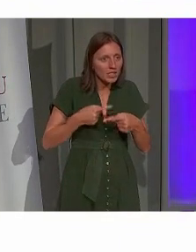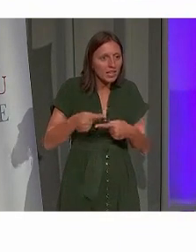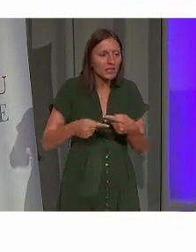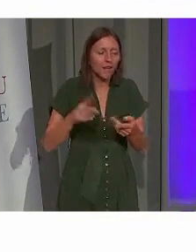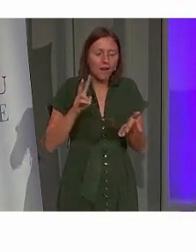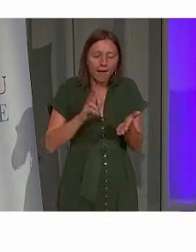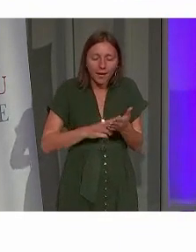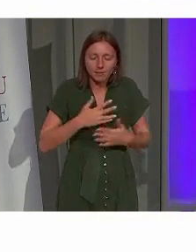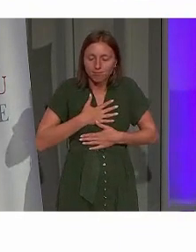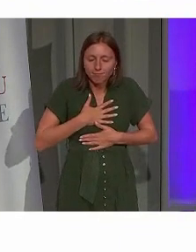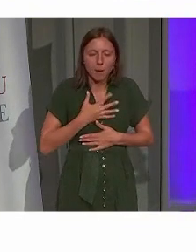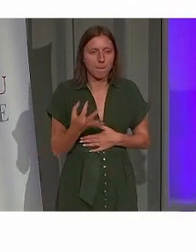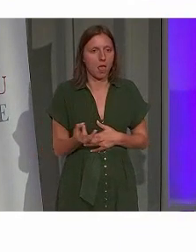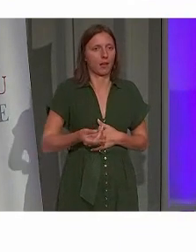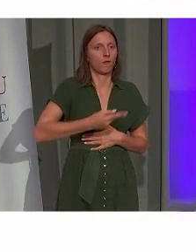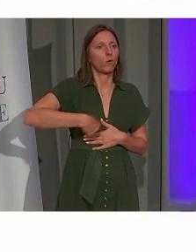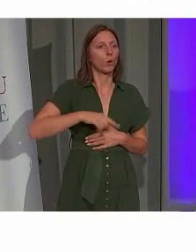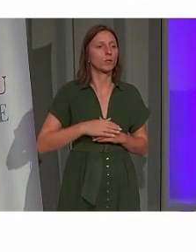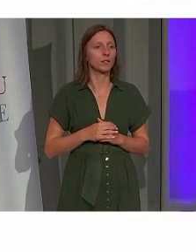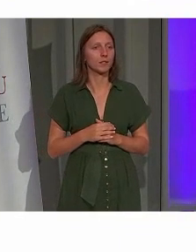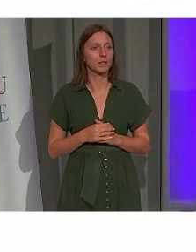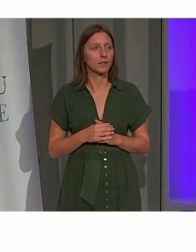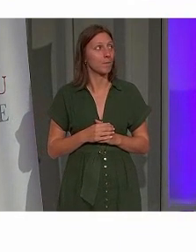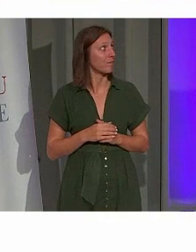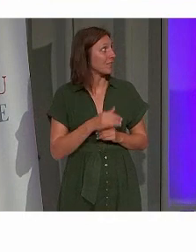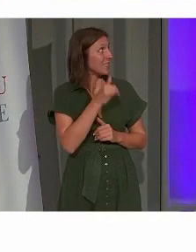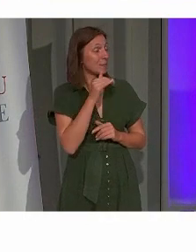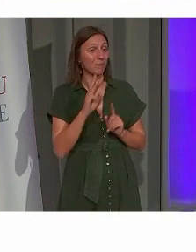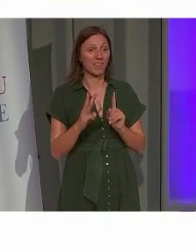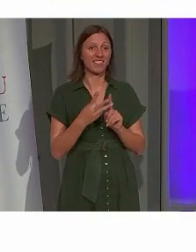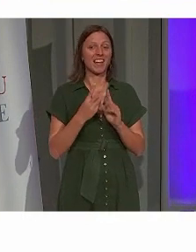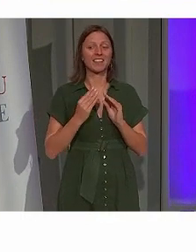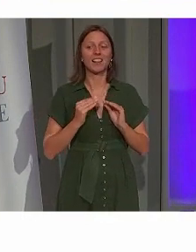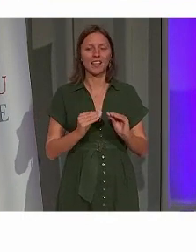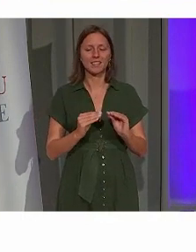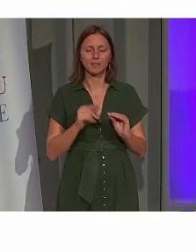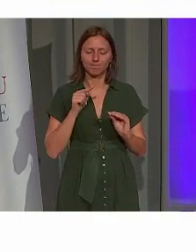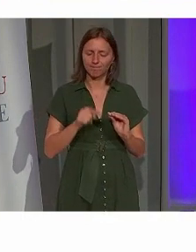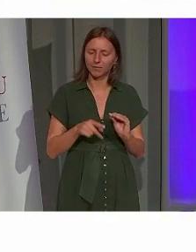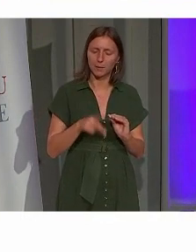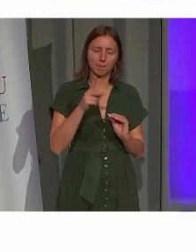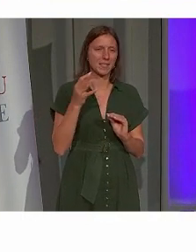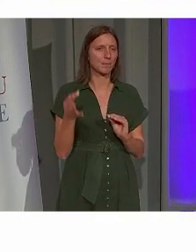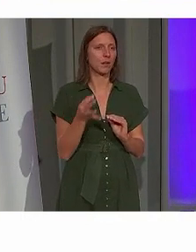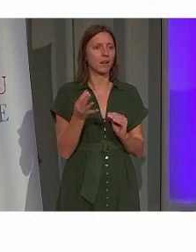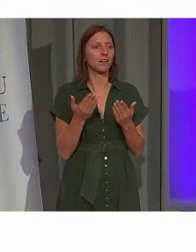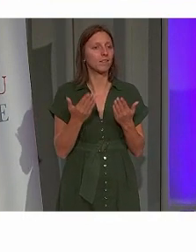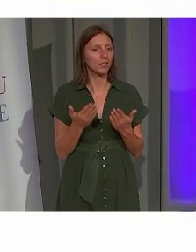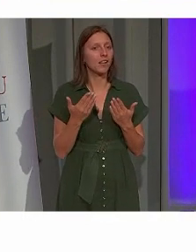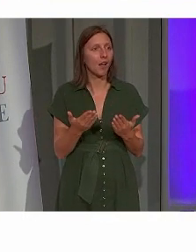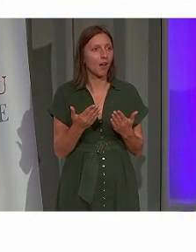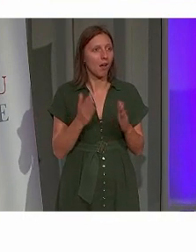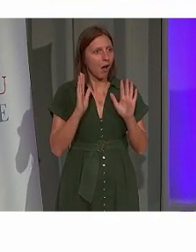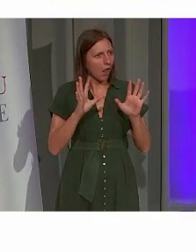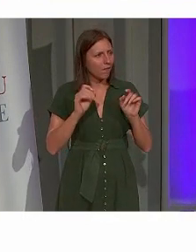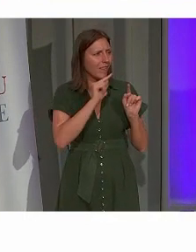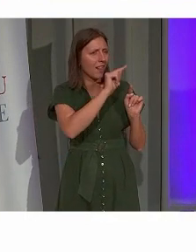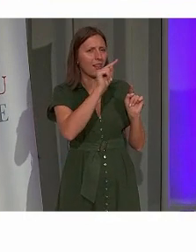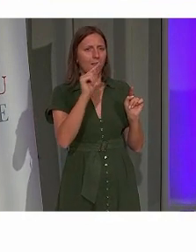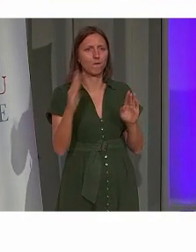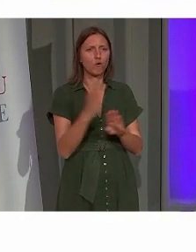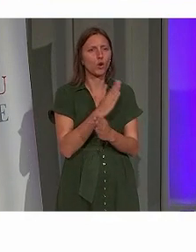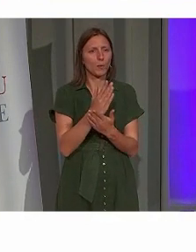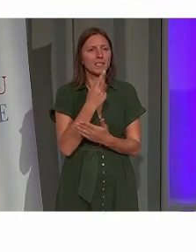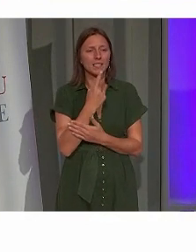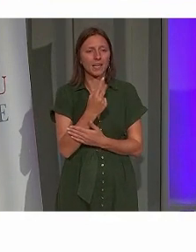people together, for us was very, very important. And this is our 3rd lesson. And I think this is the most important lesson